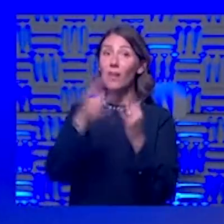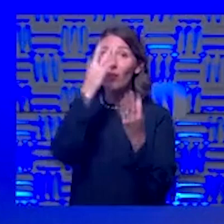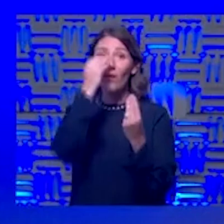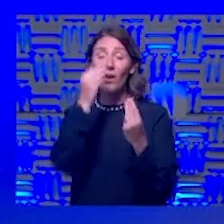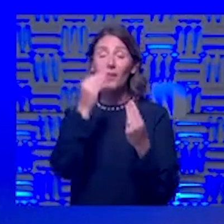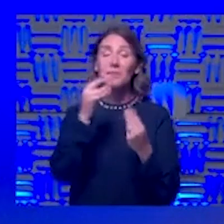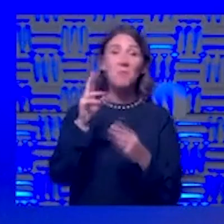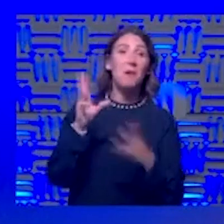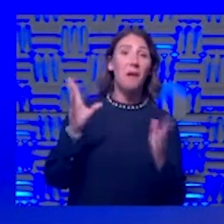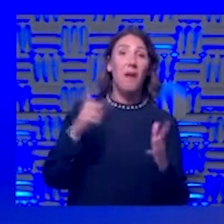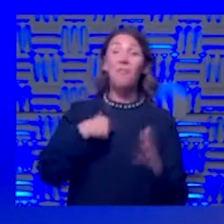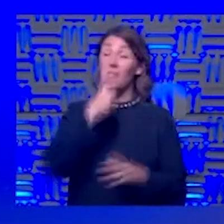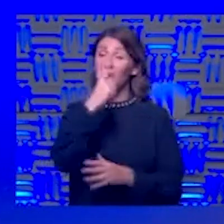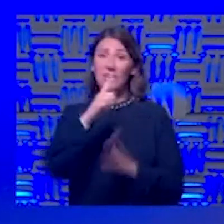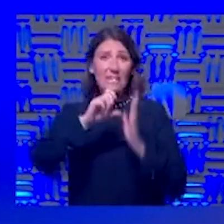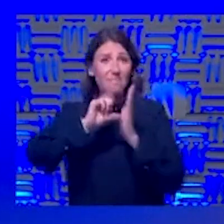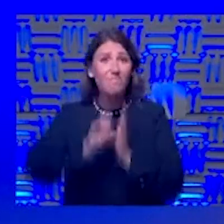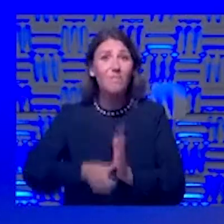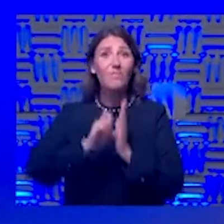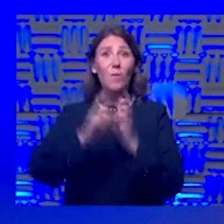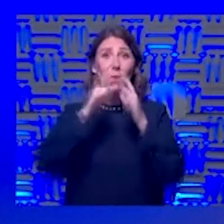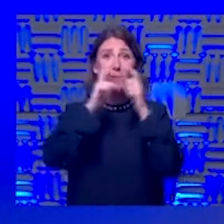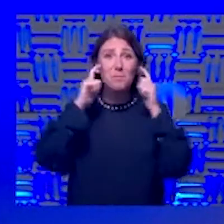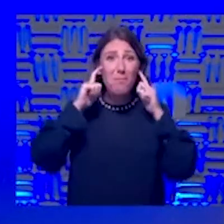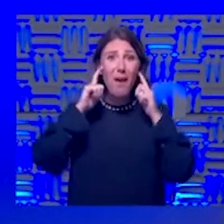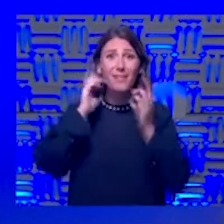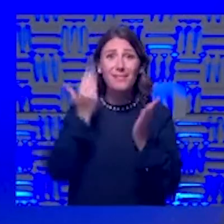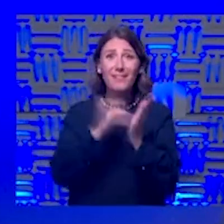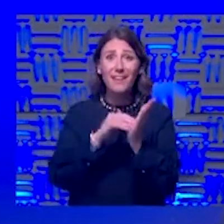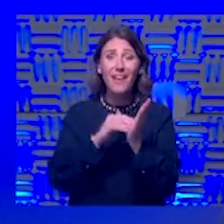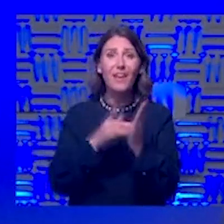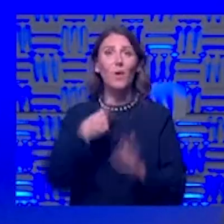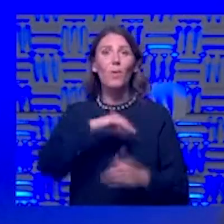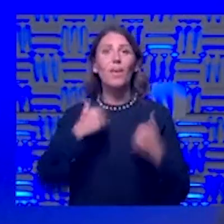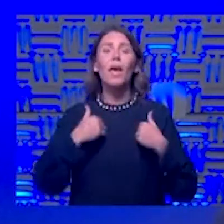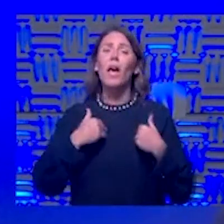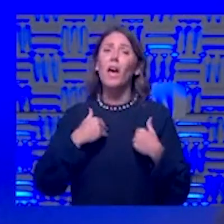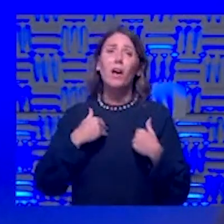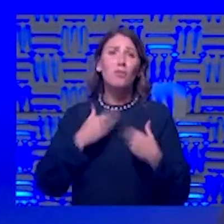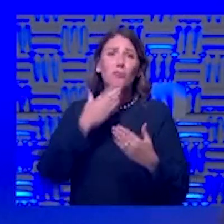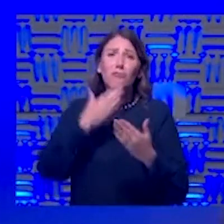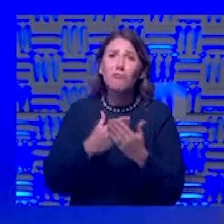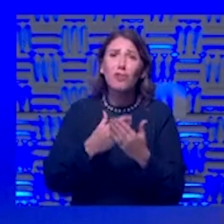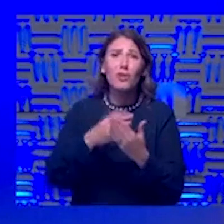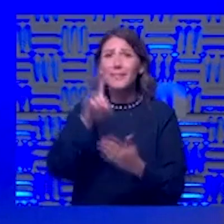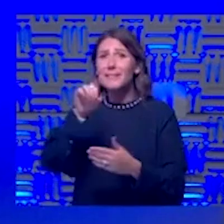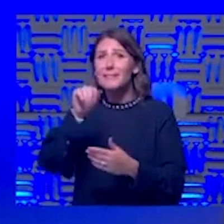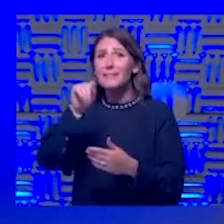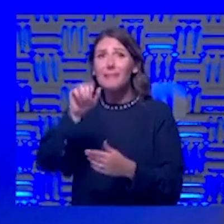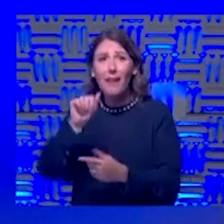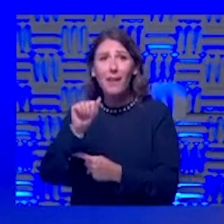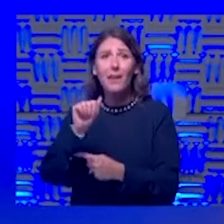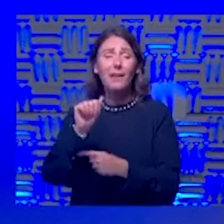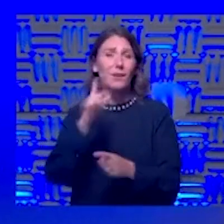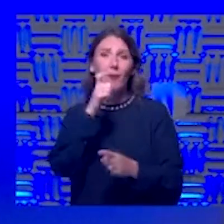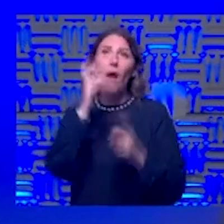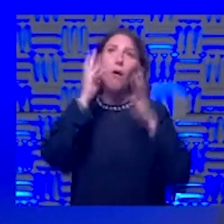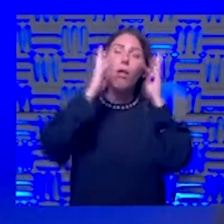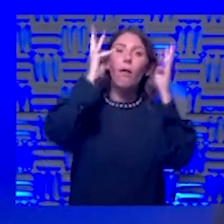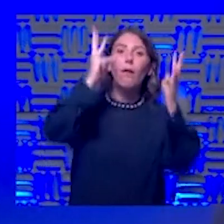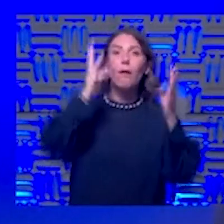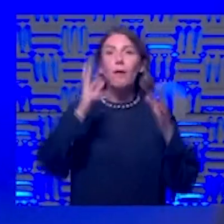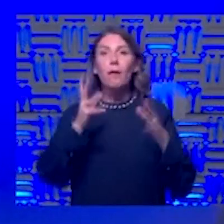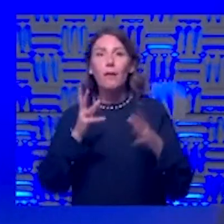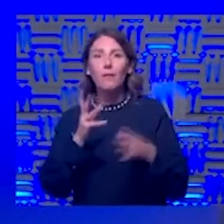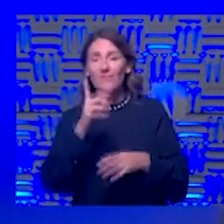to reinforce the mask culture. I think, again, we have good data. We aren't making this up. We want to keep everybody safe. It's